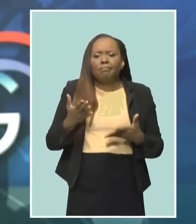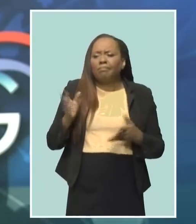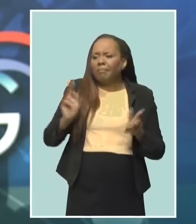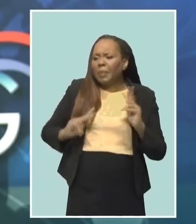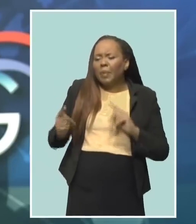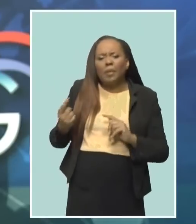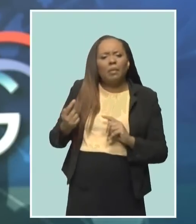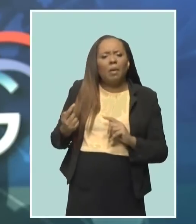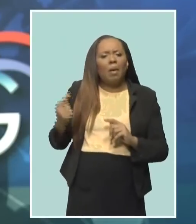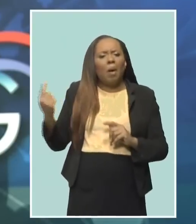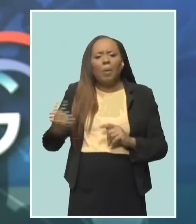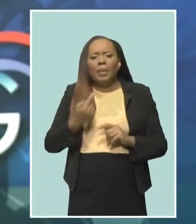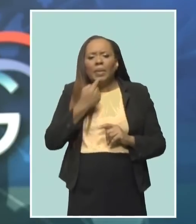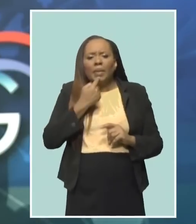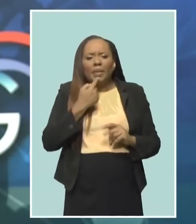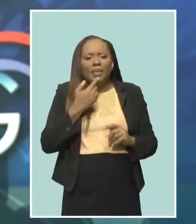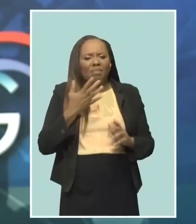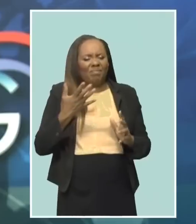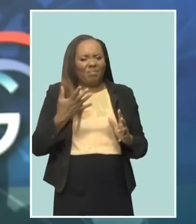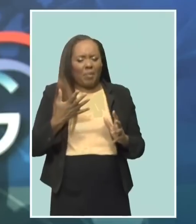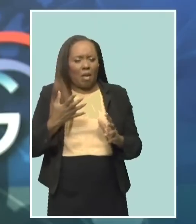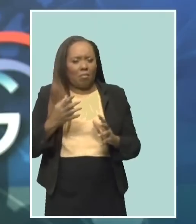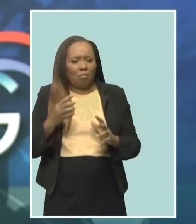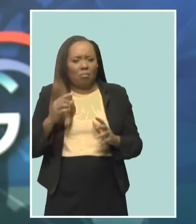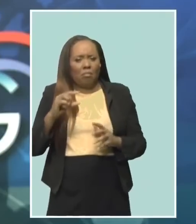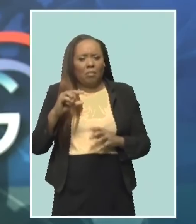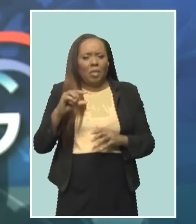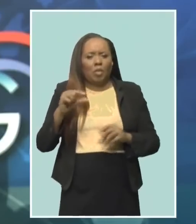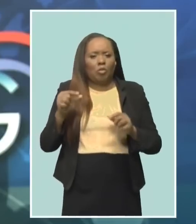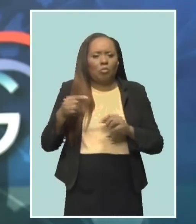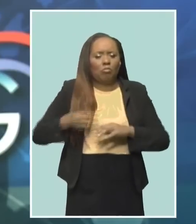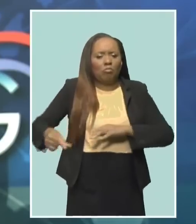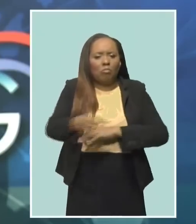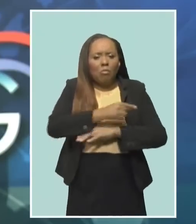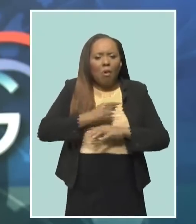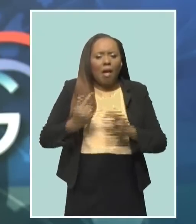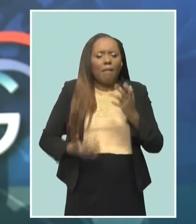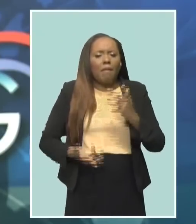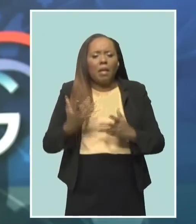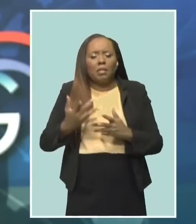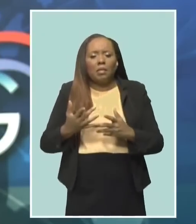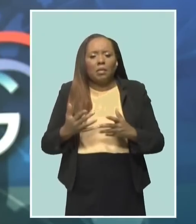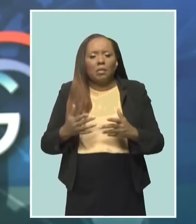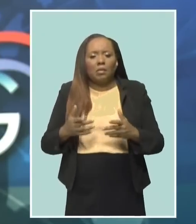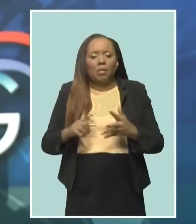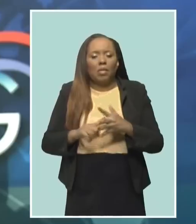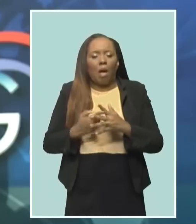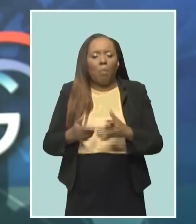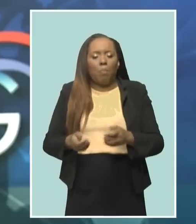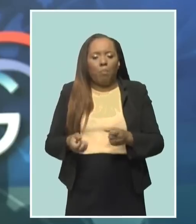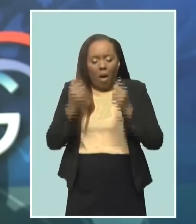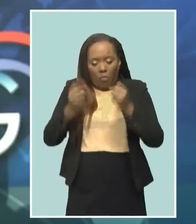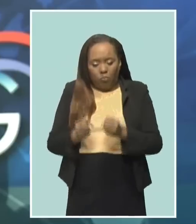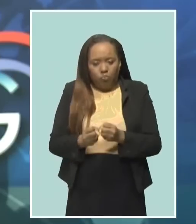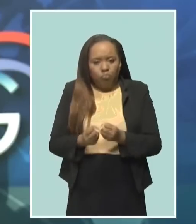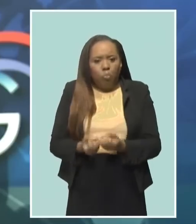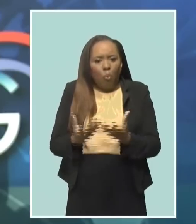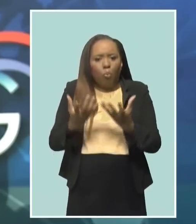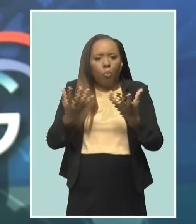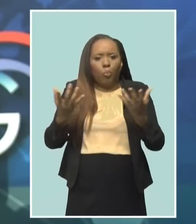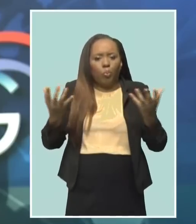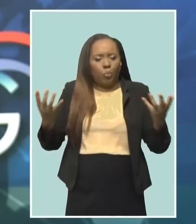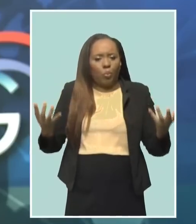fires are a result of spontaneous combustion. Glenn Allen, a firefighter for close to 3 decades, is concerned the country